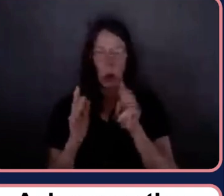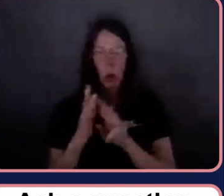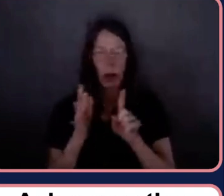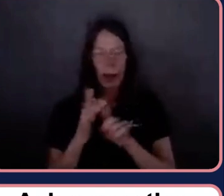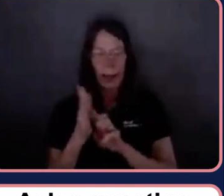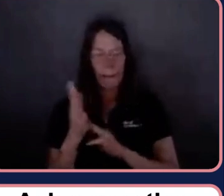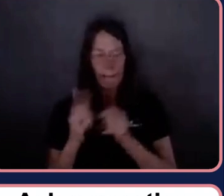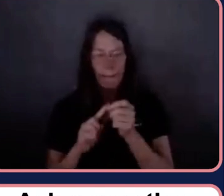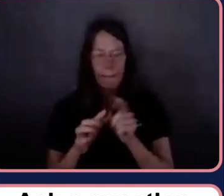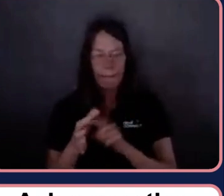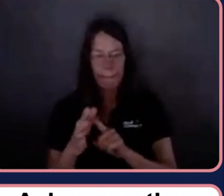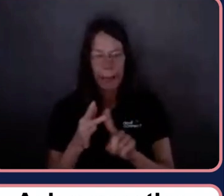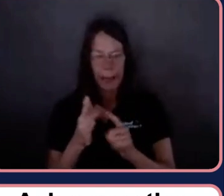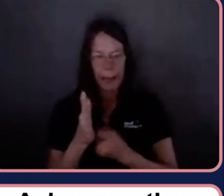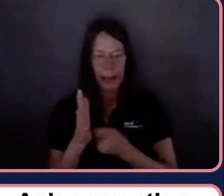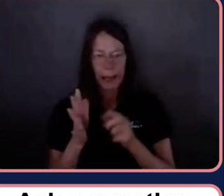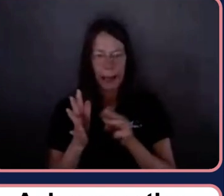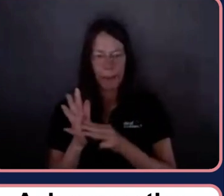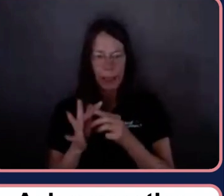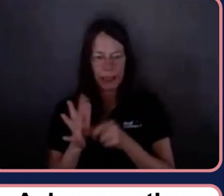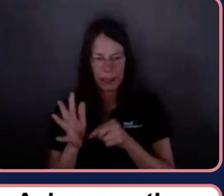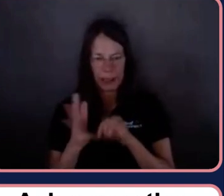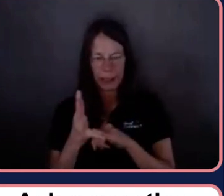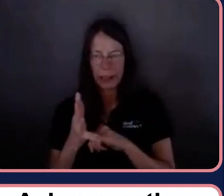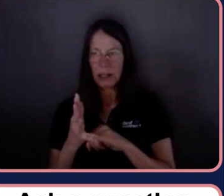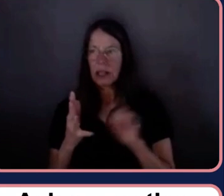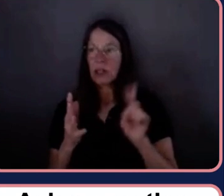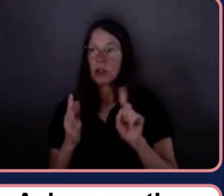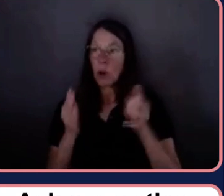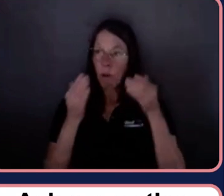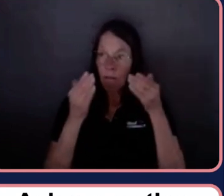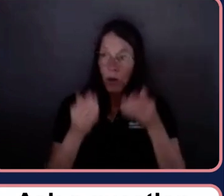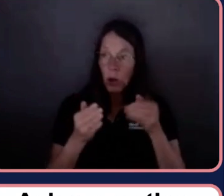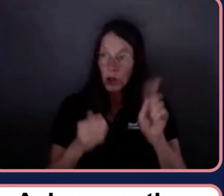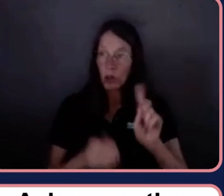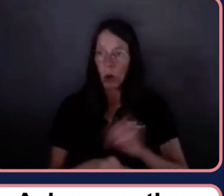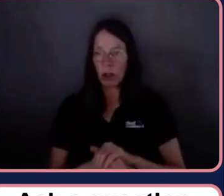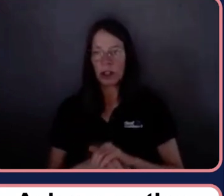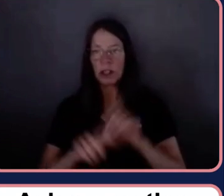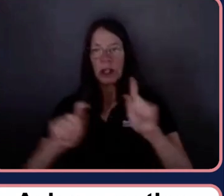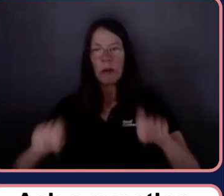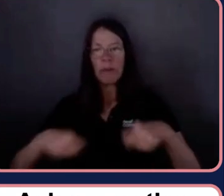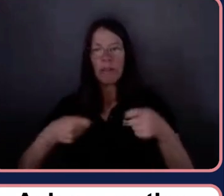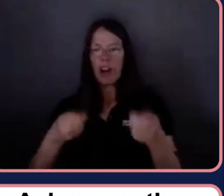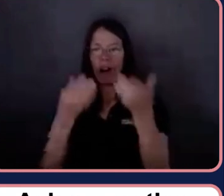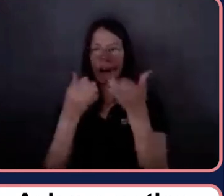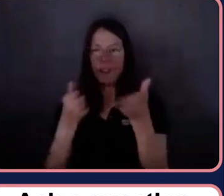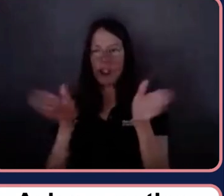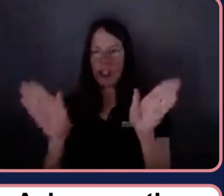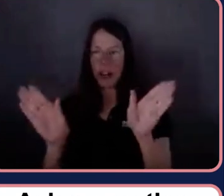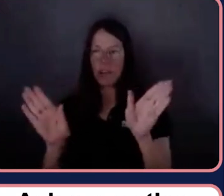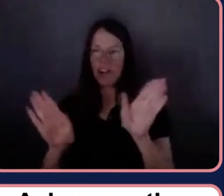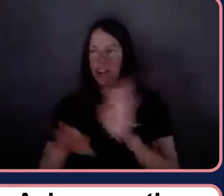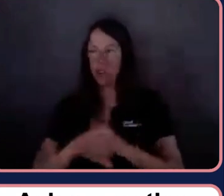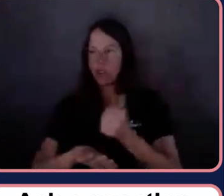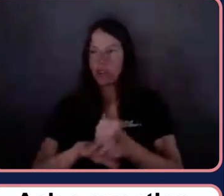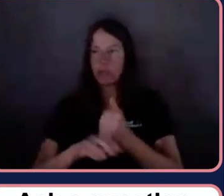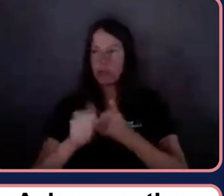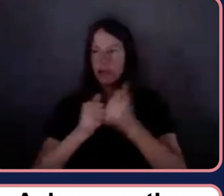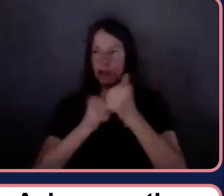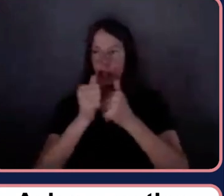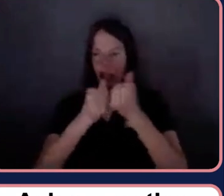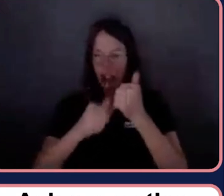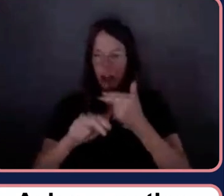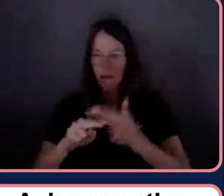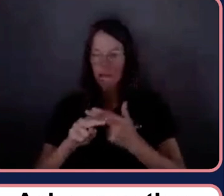the focus of the bill here is to provide the general architecture and enabling legislation for